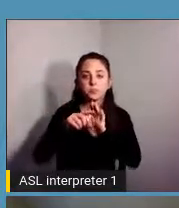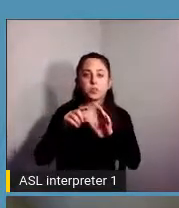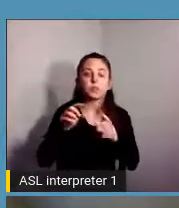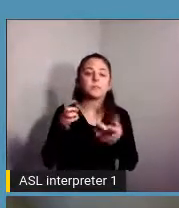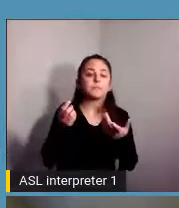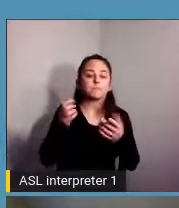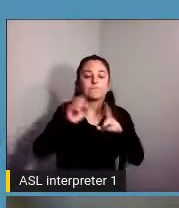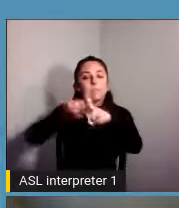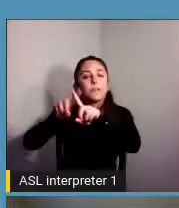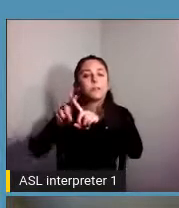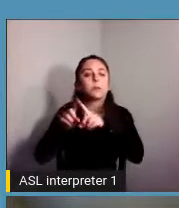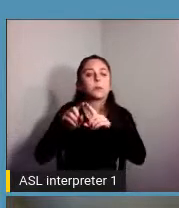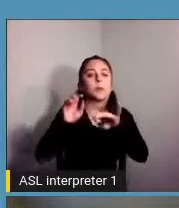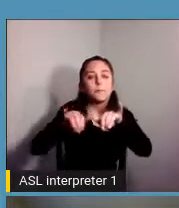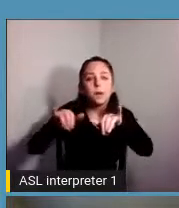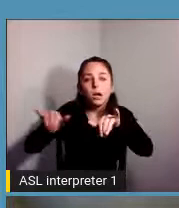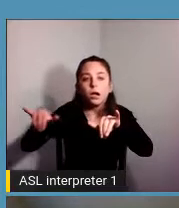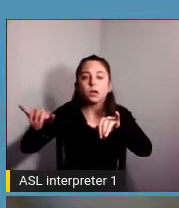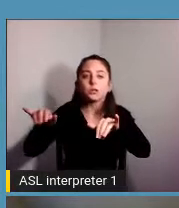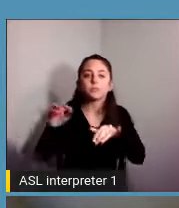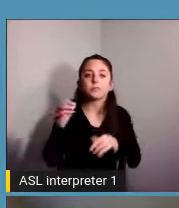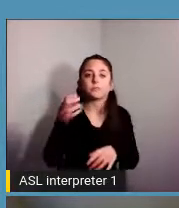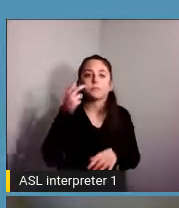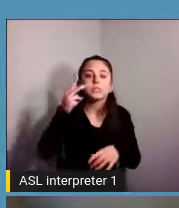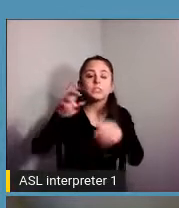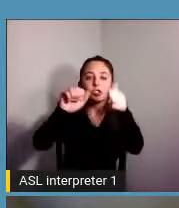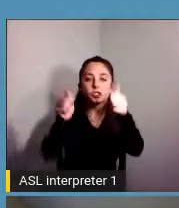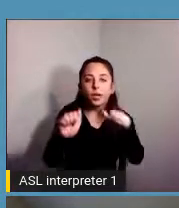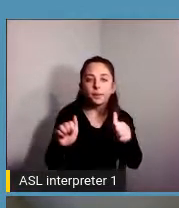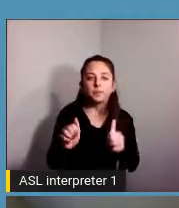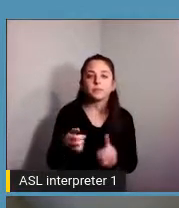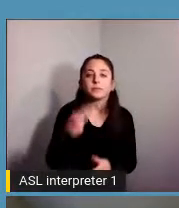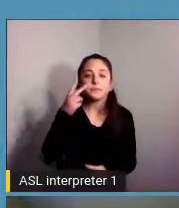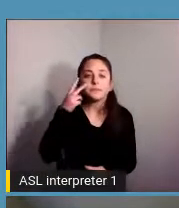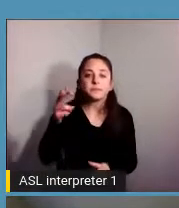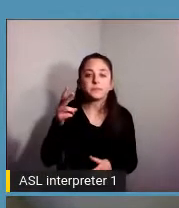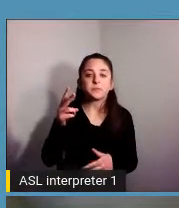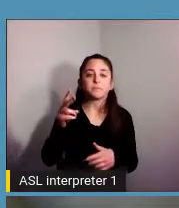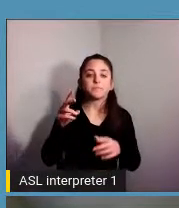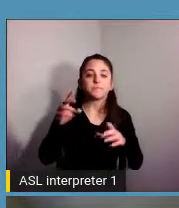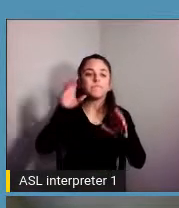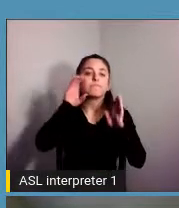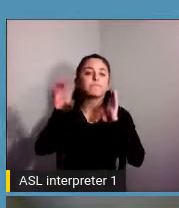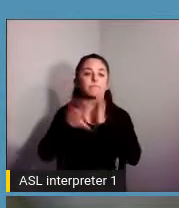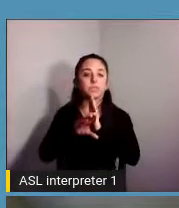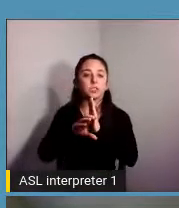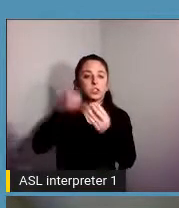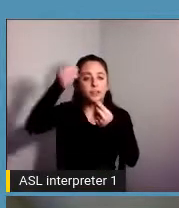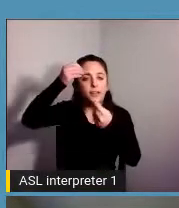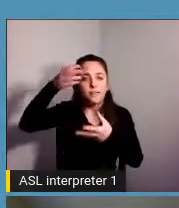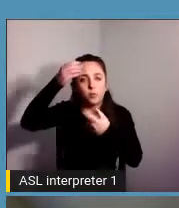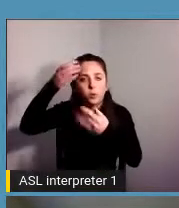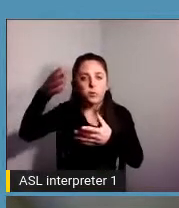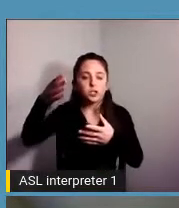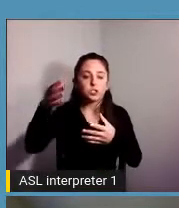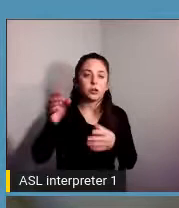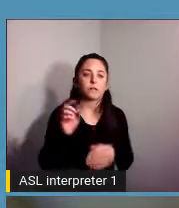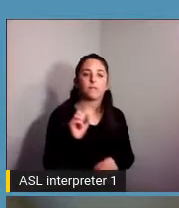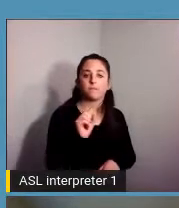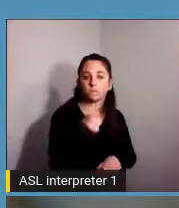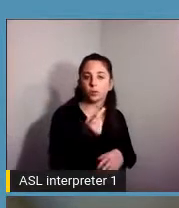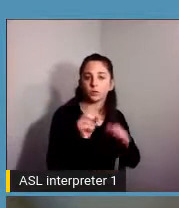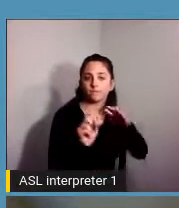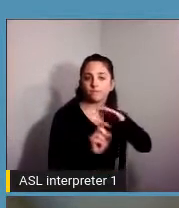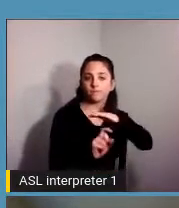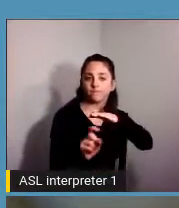pattern. You can see here the data of the original scan where it has